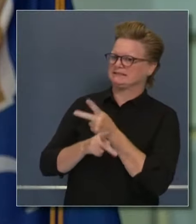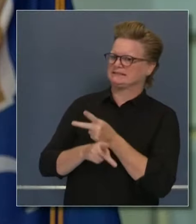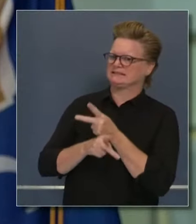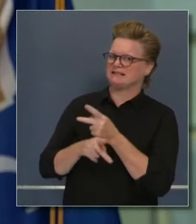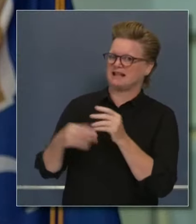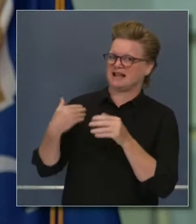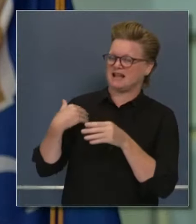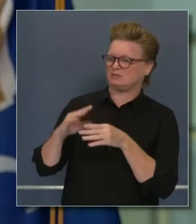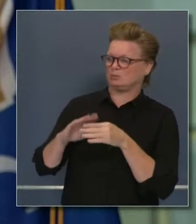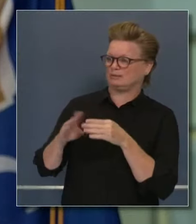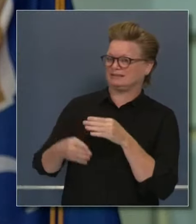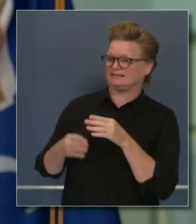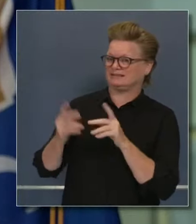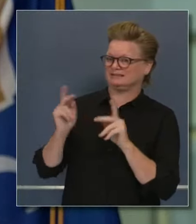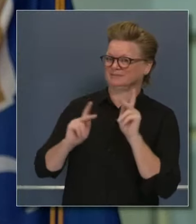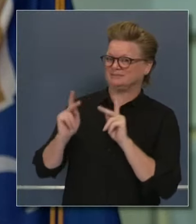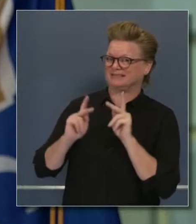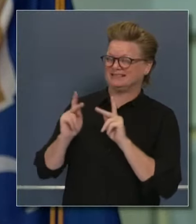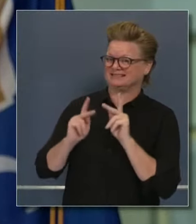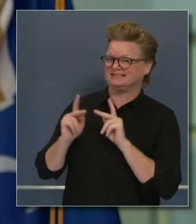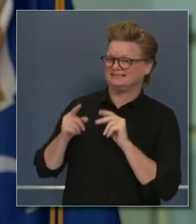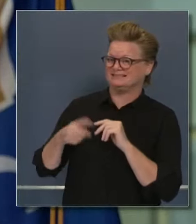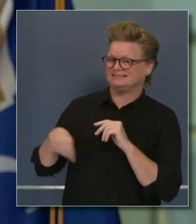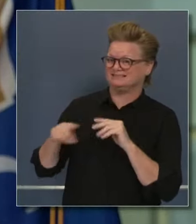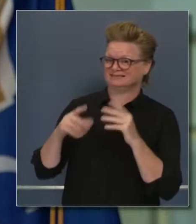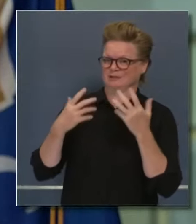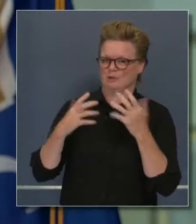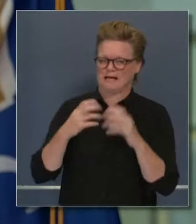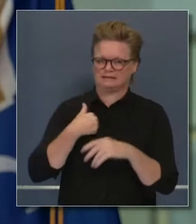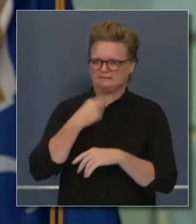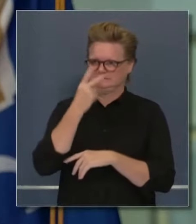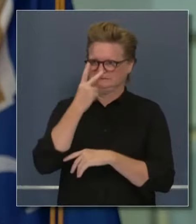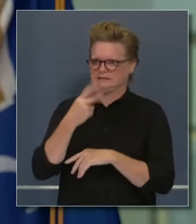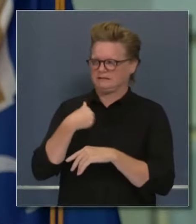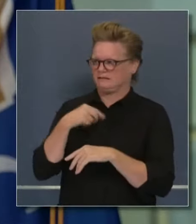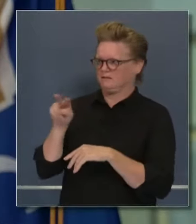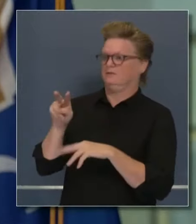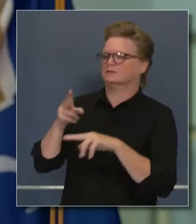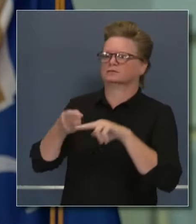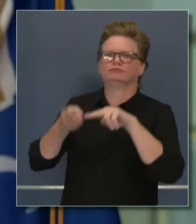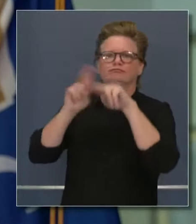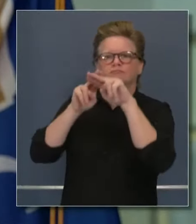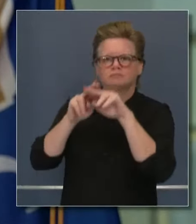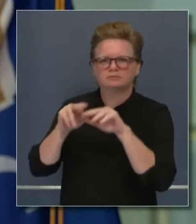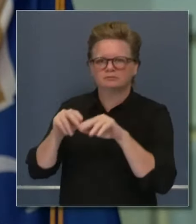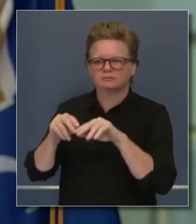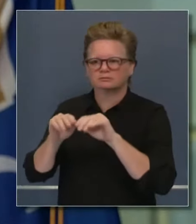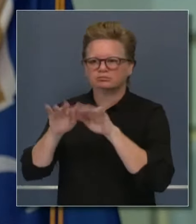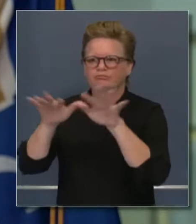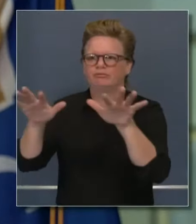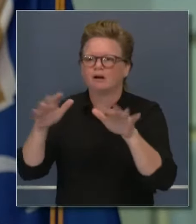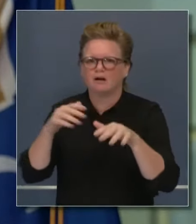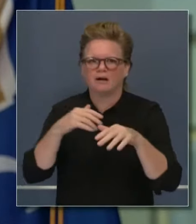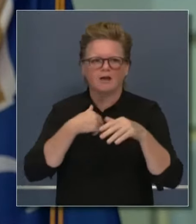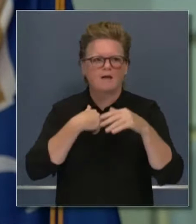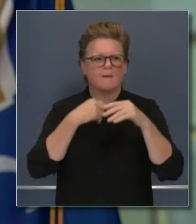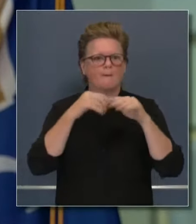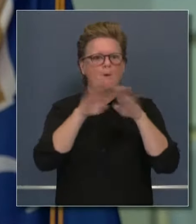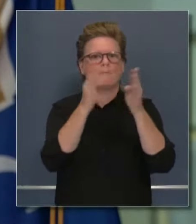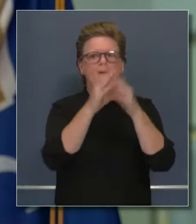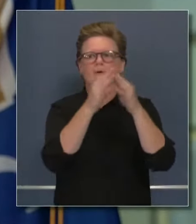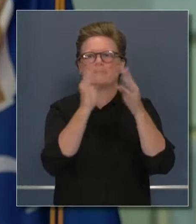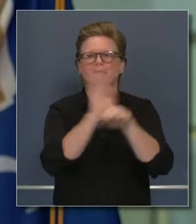for increasing transmission as additional sectors open, as additional gatherings occur. We need to